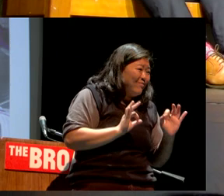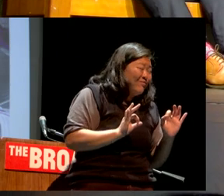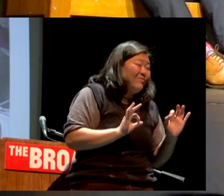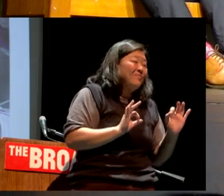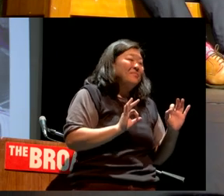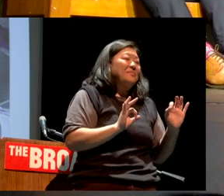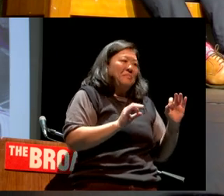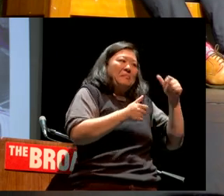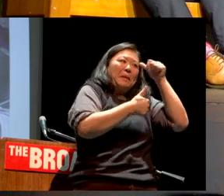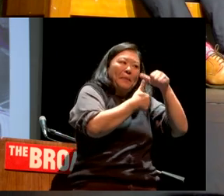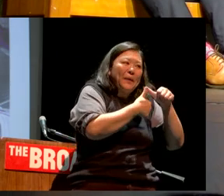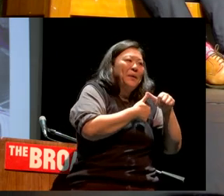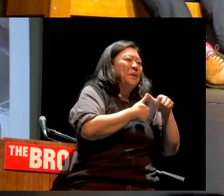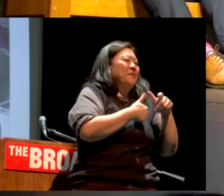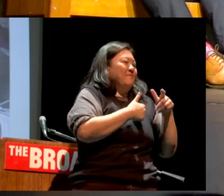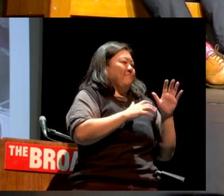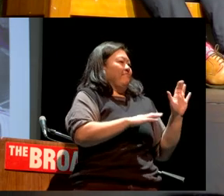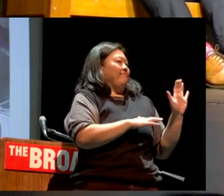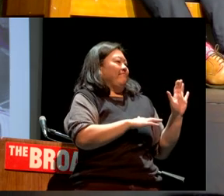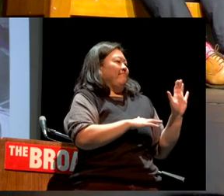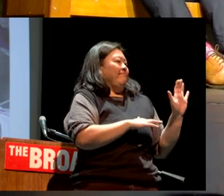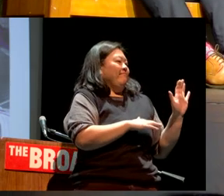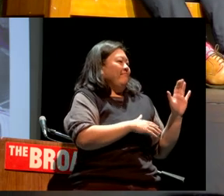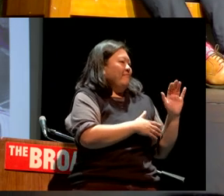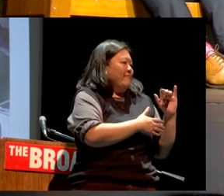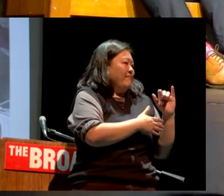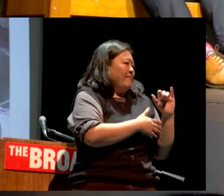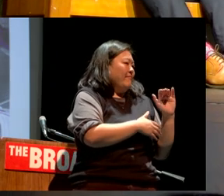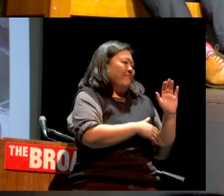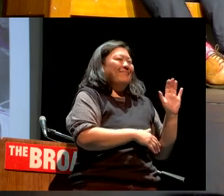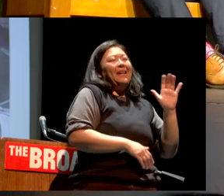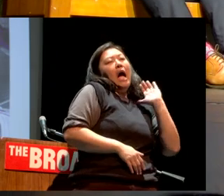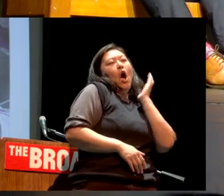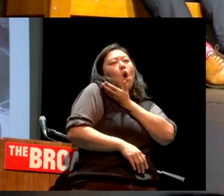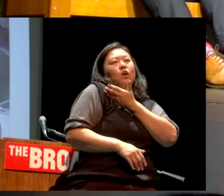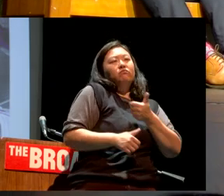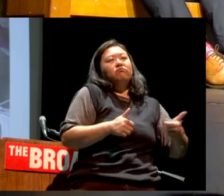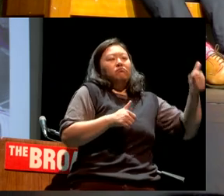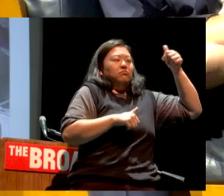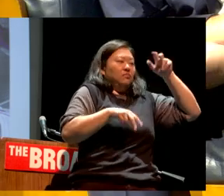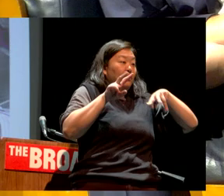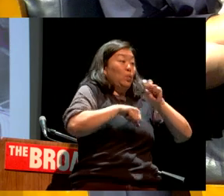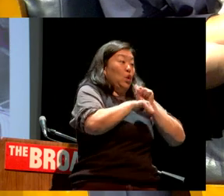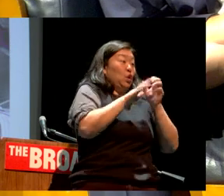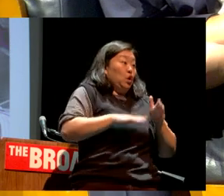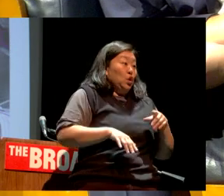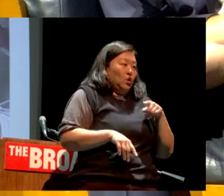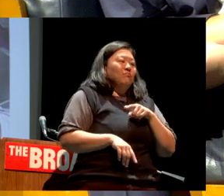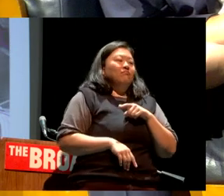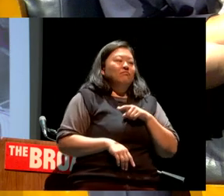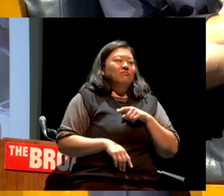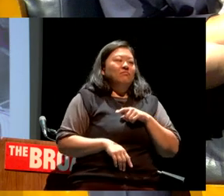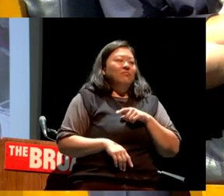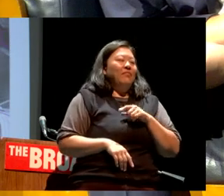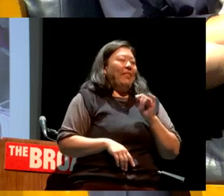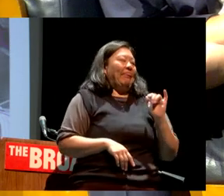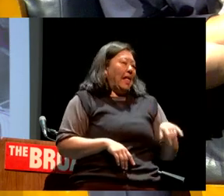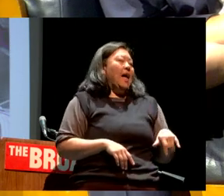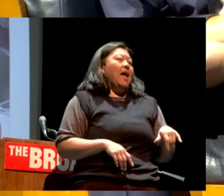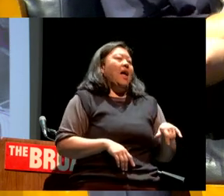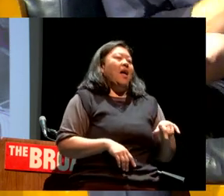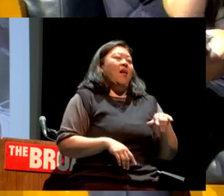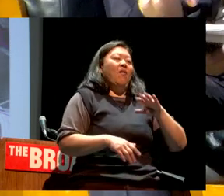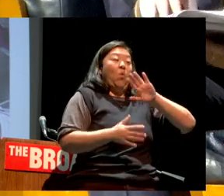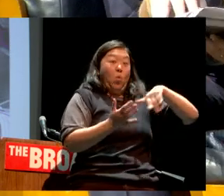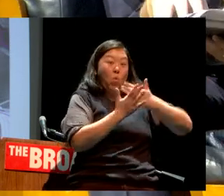the sensei's work, and we wanted to make sure that any feedback he had, we would implement. But it was super smooth every time we sent something.